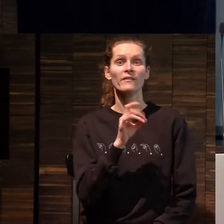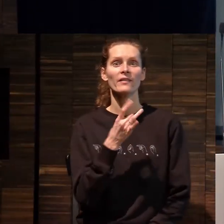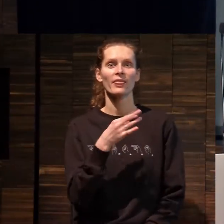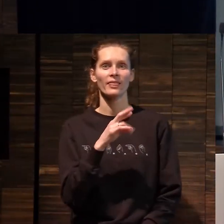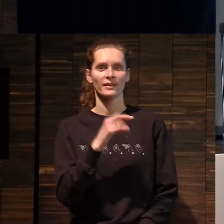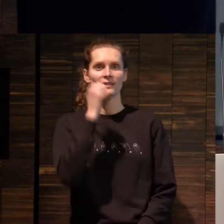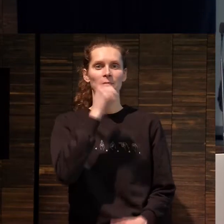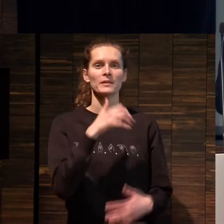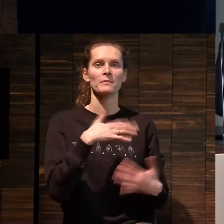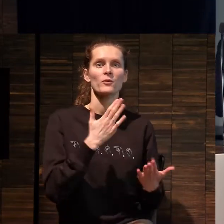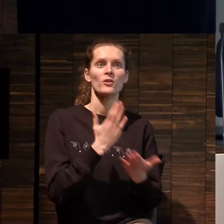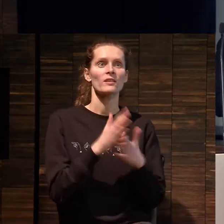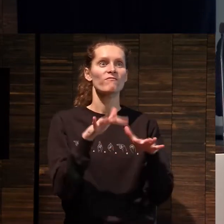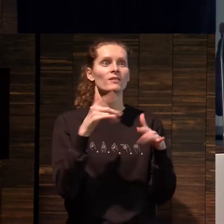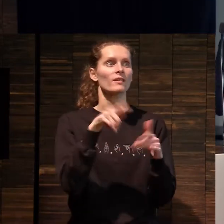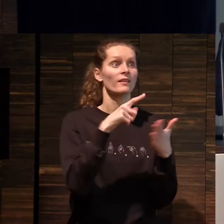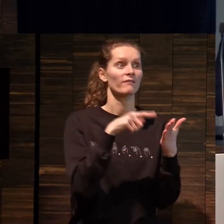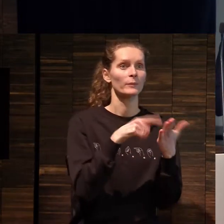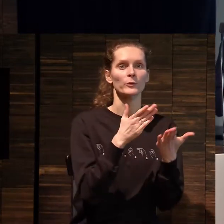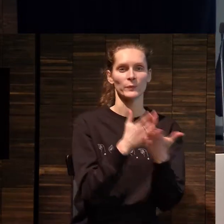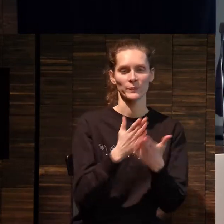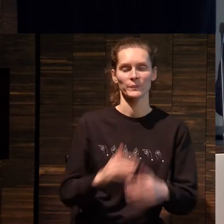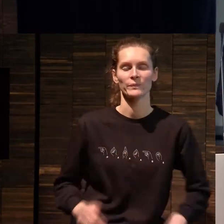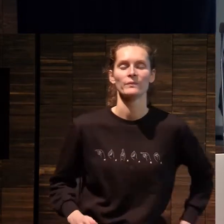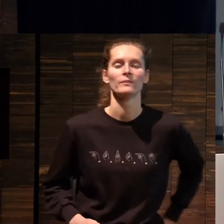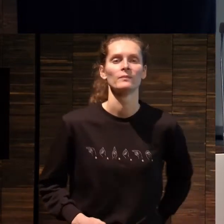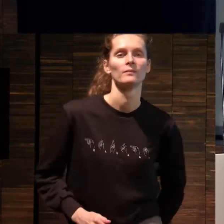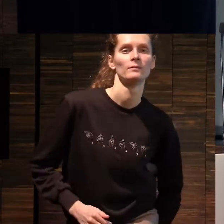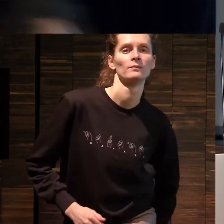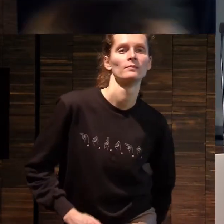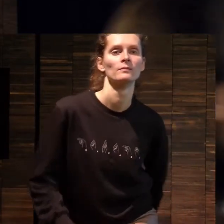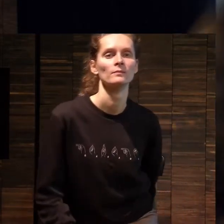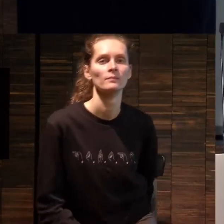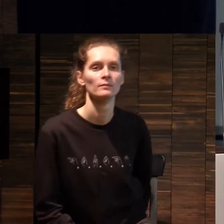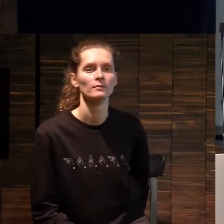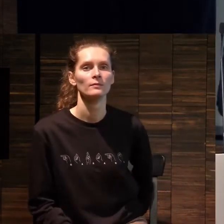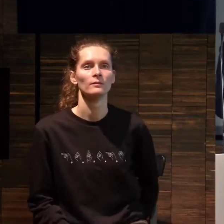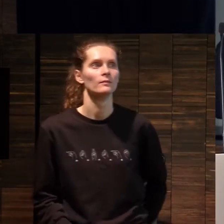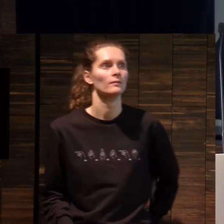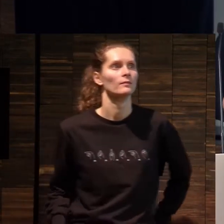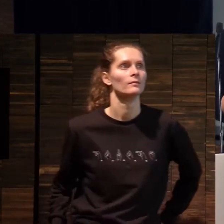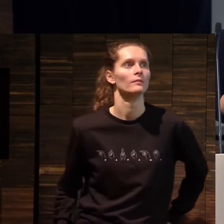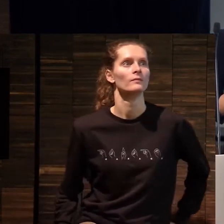Valeria, thank you very much. Any questions from the audience?